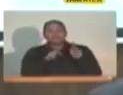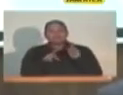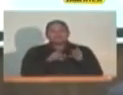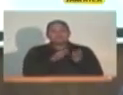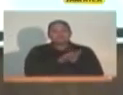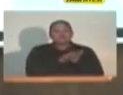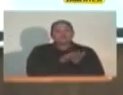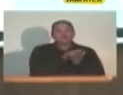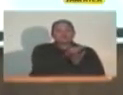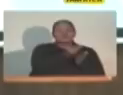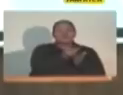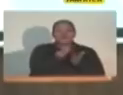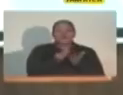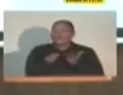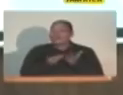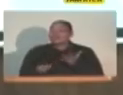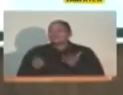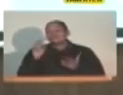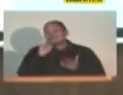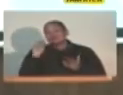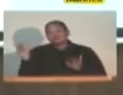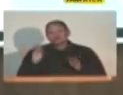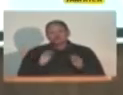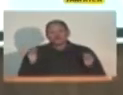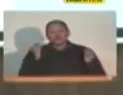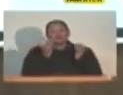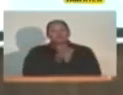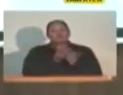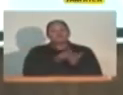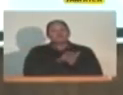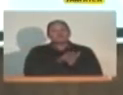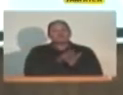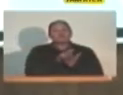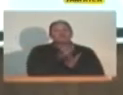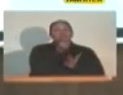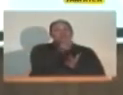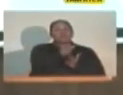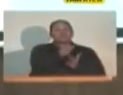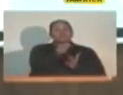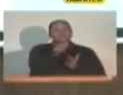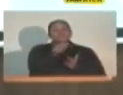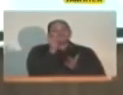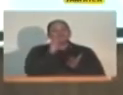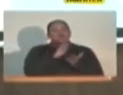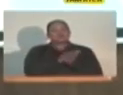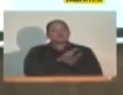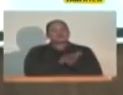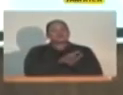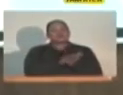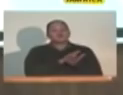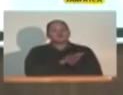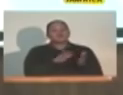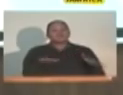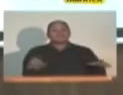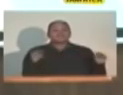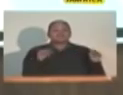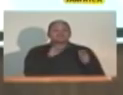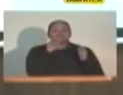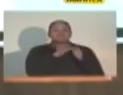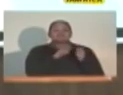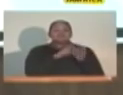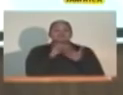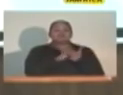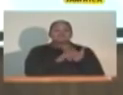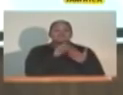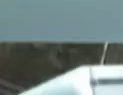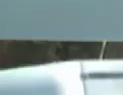where there is no proof that the donation that would have been made, for example, to a school to undertake a particular project